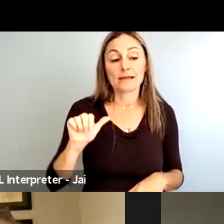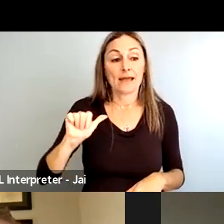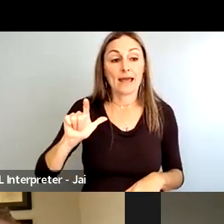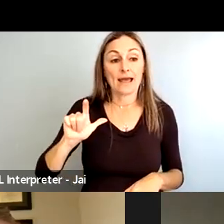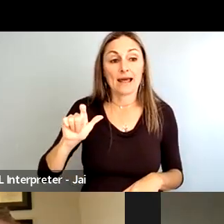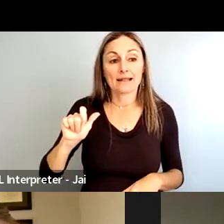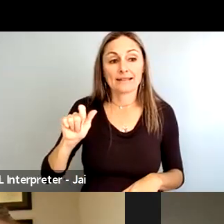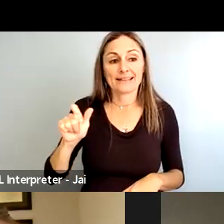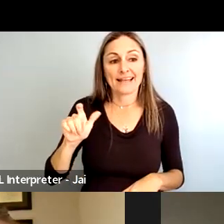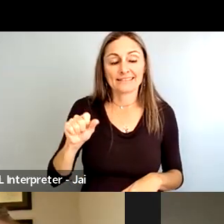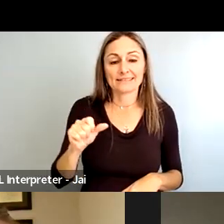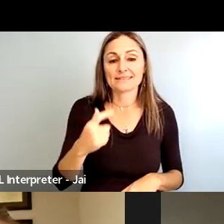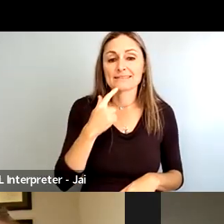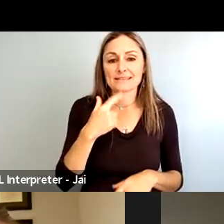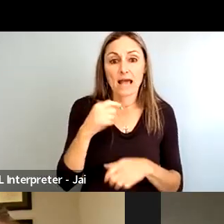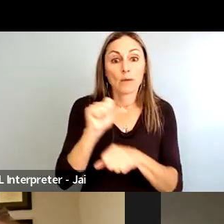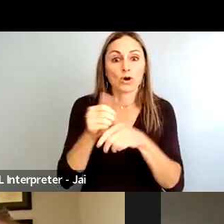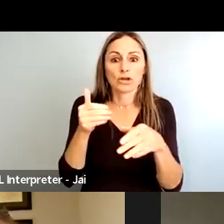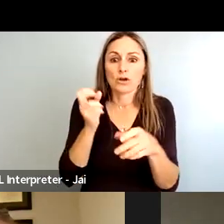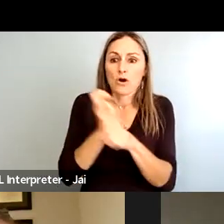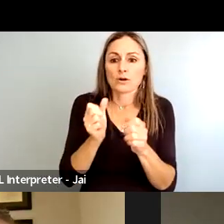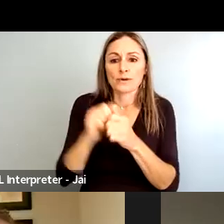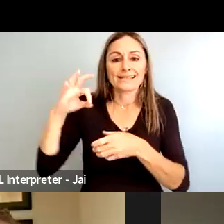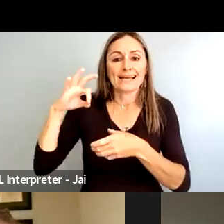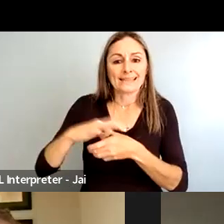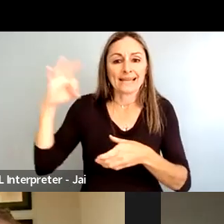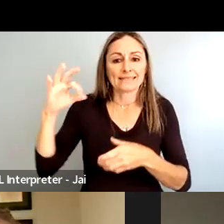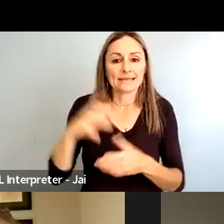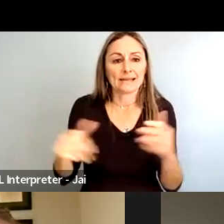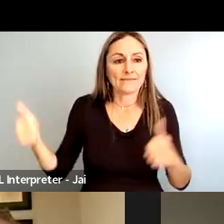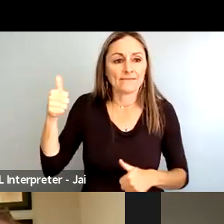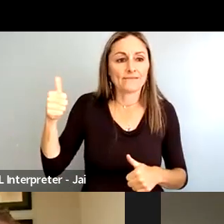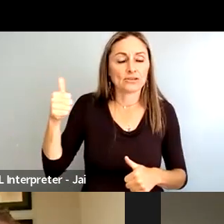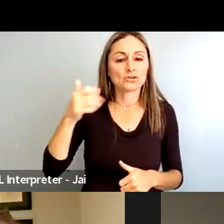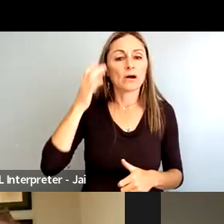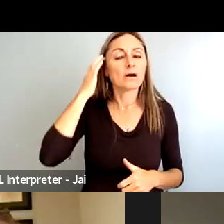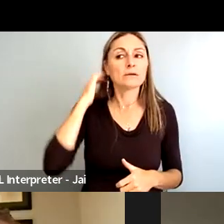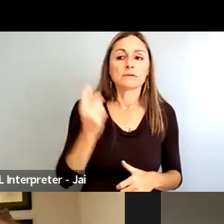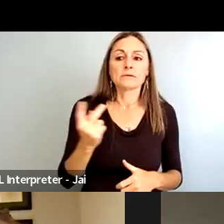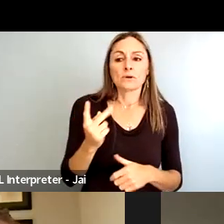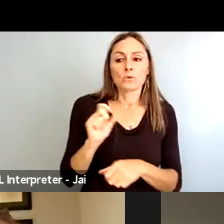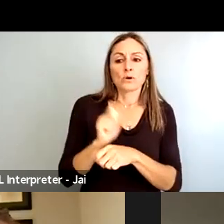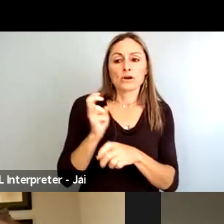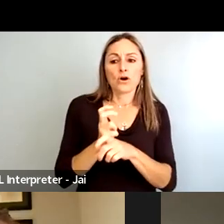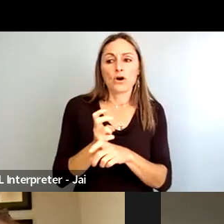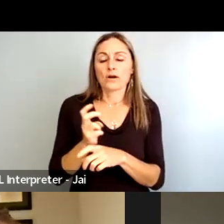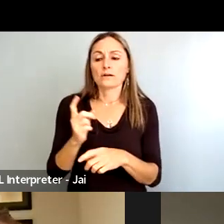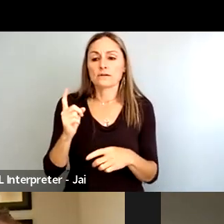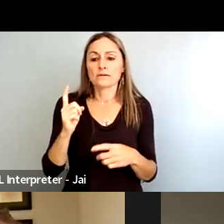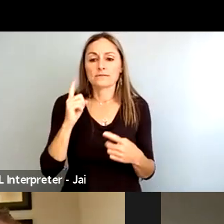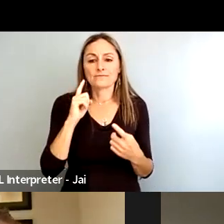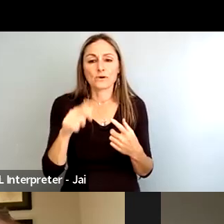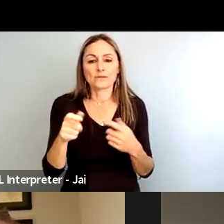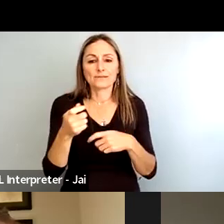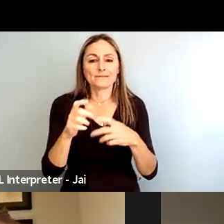working hard with an elected official. We're working hard to change from special needs class to something